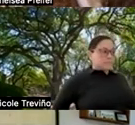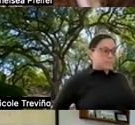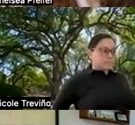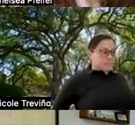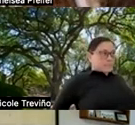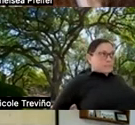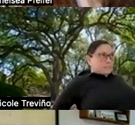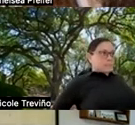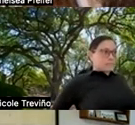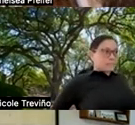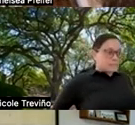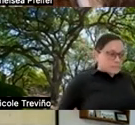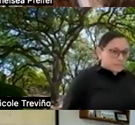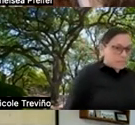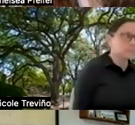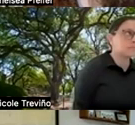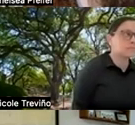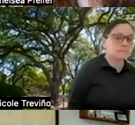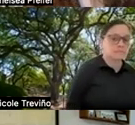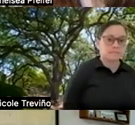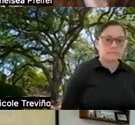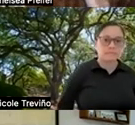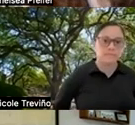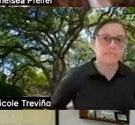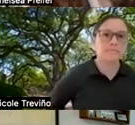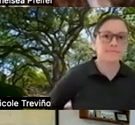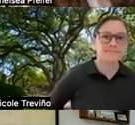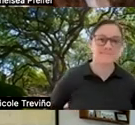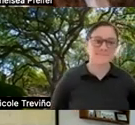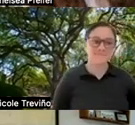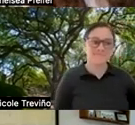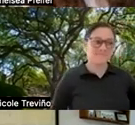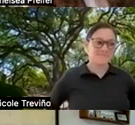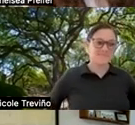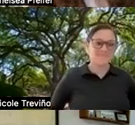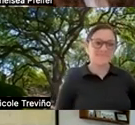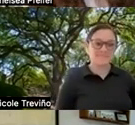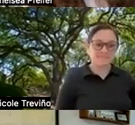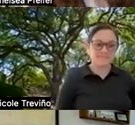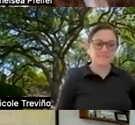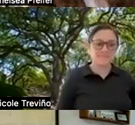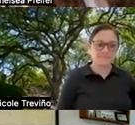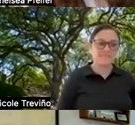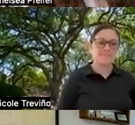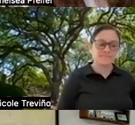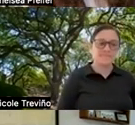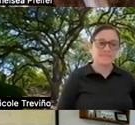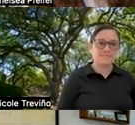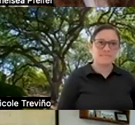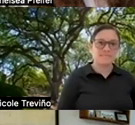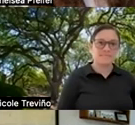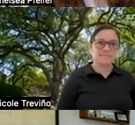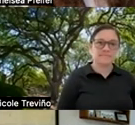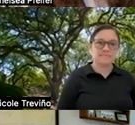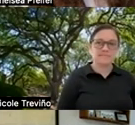right? And so here is a more traditional meeting agenda for you. We'll put that in the chat so you